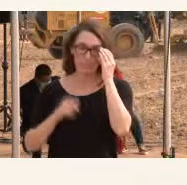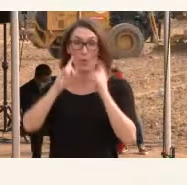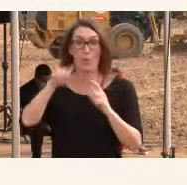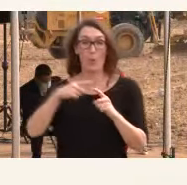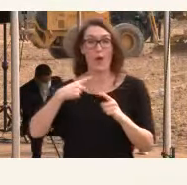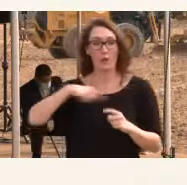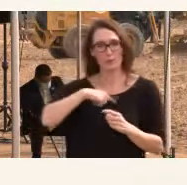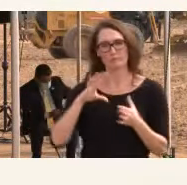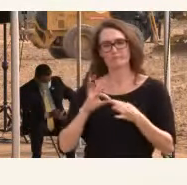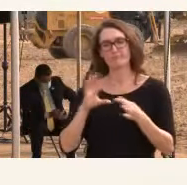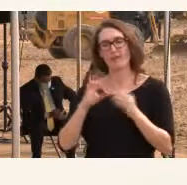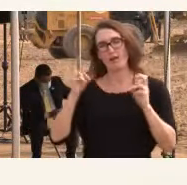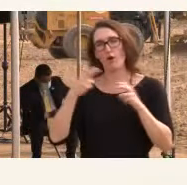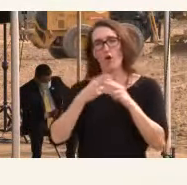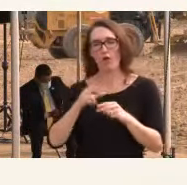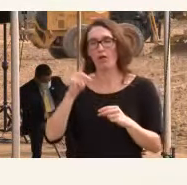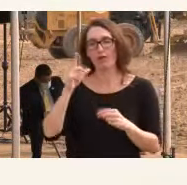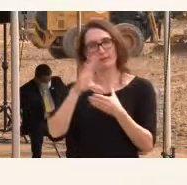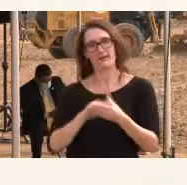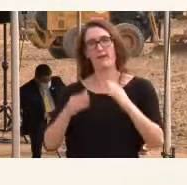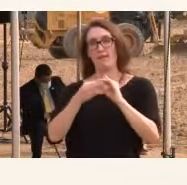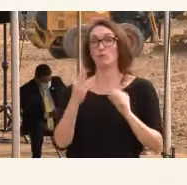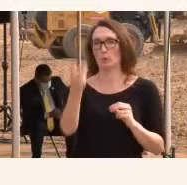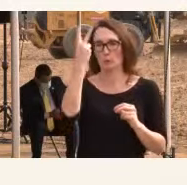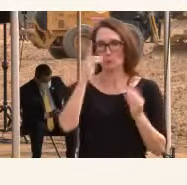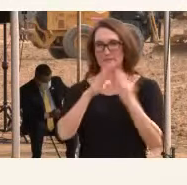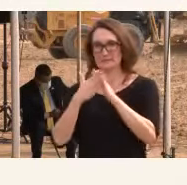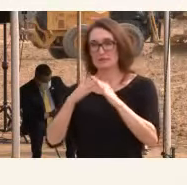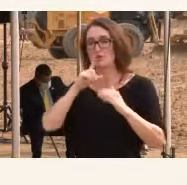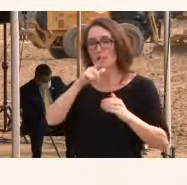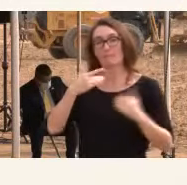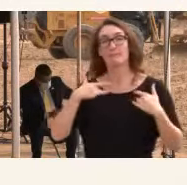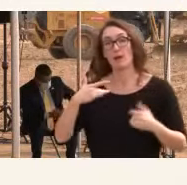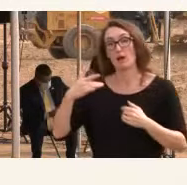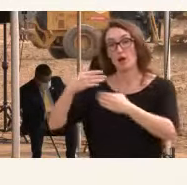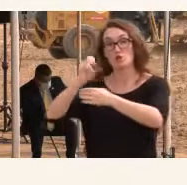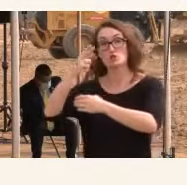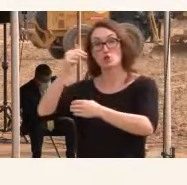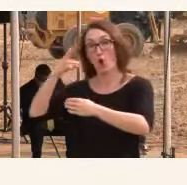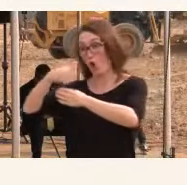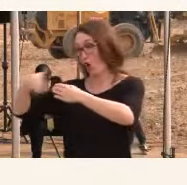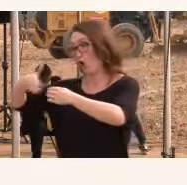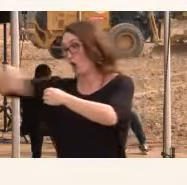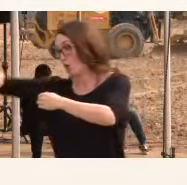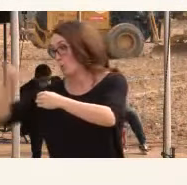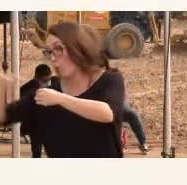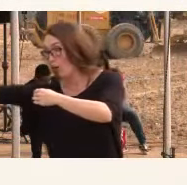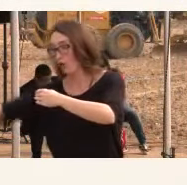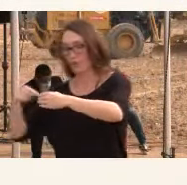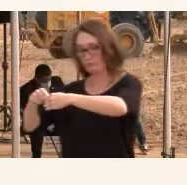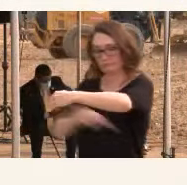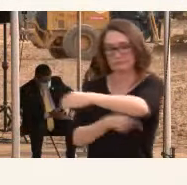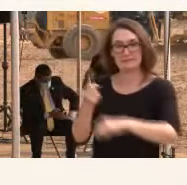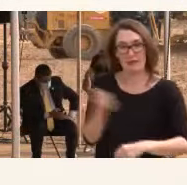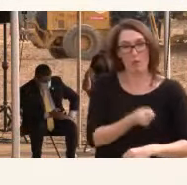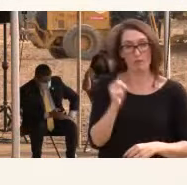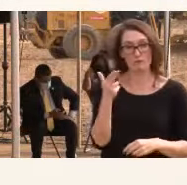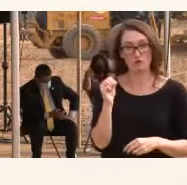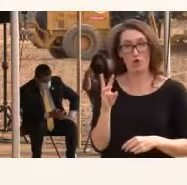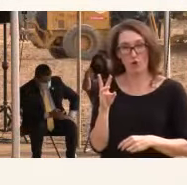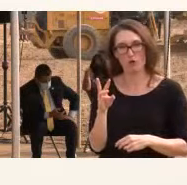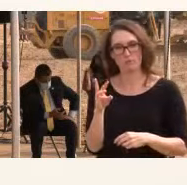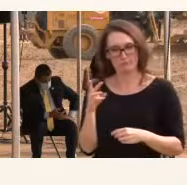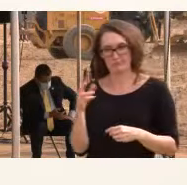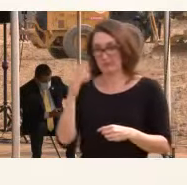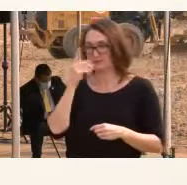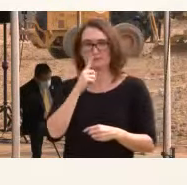Cities, and we talk about everything north of Shaw and south of Shaw, and we look upon the impacts